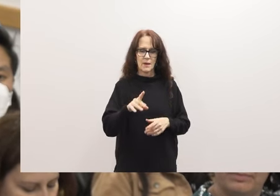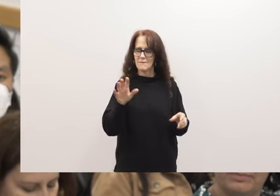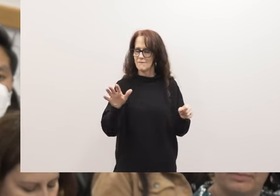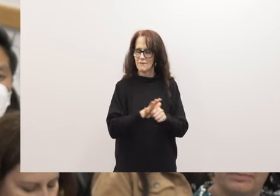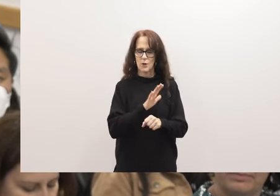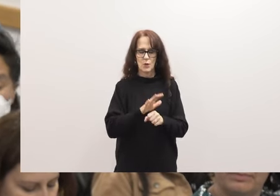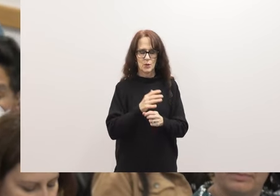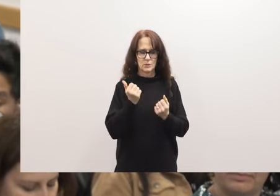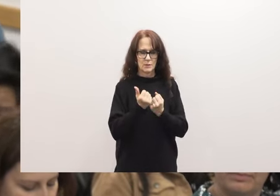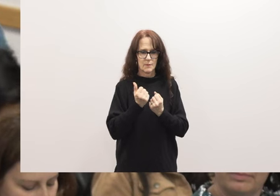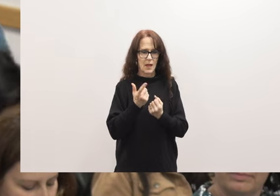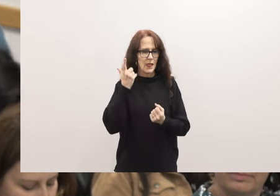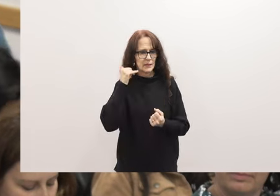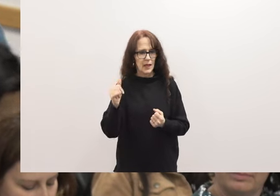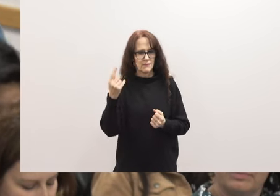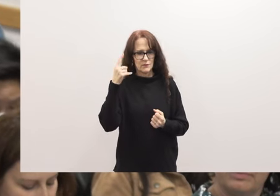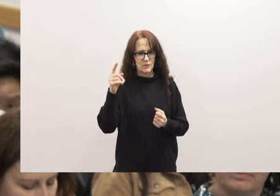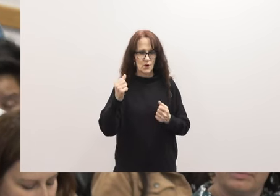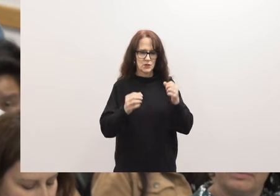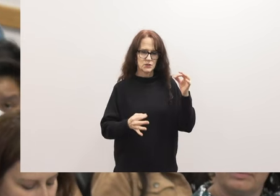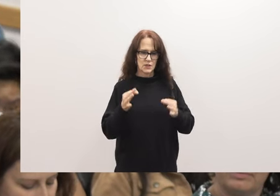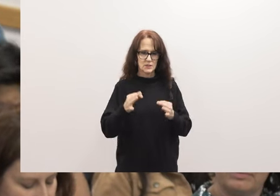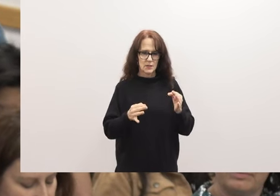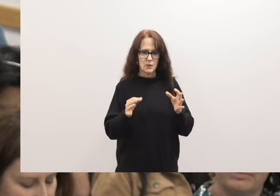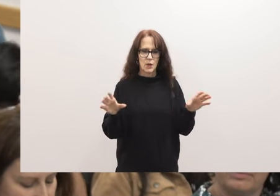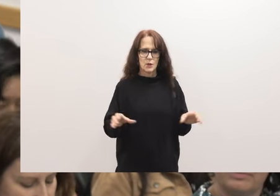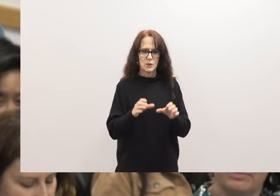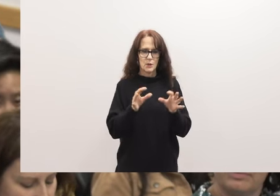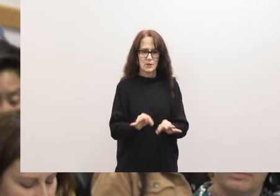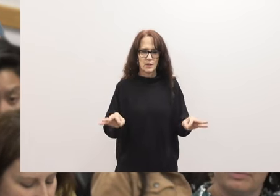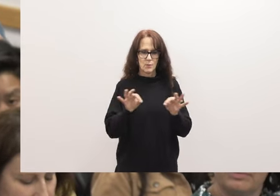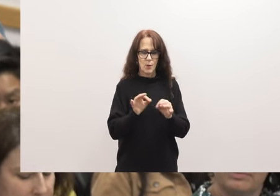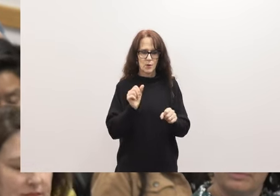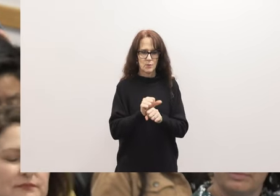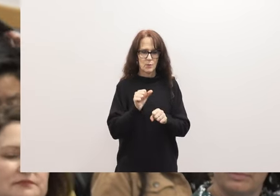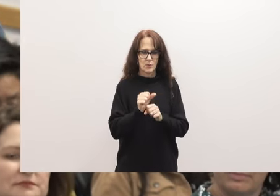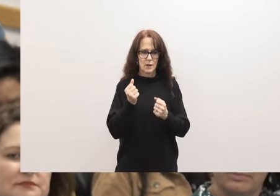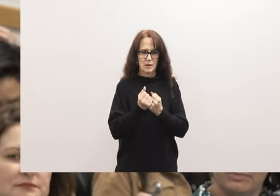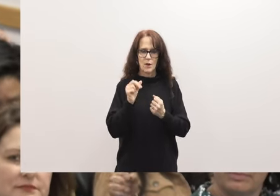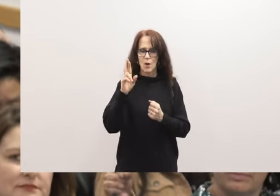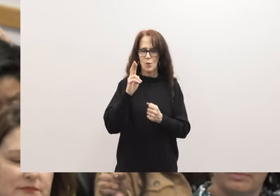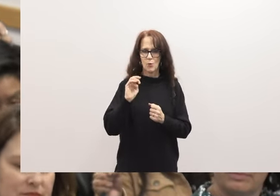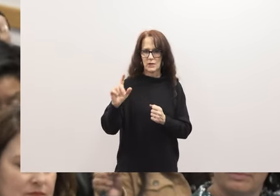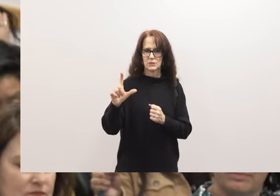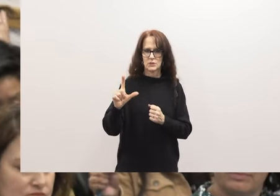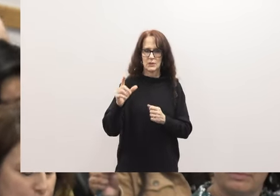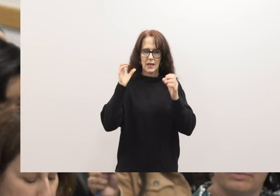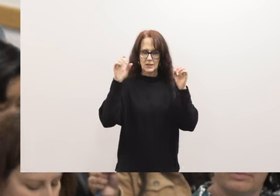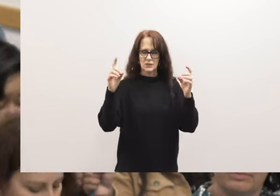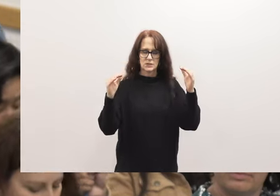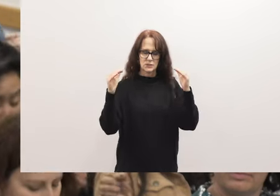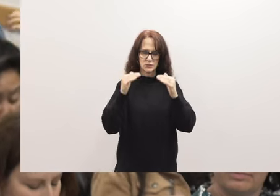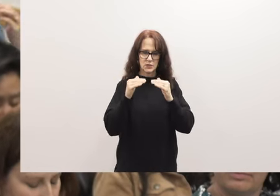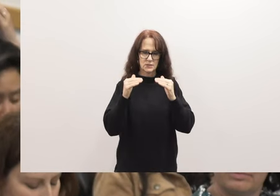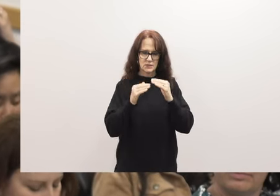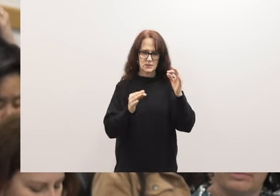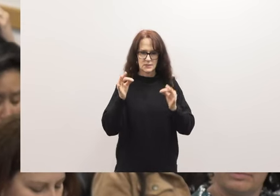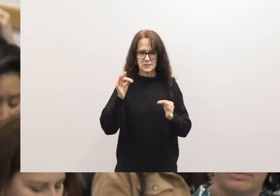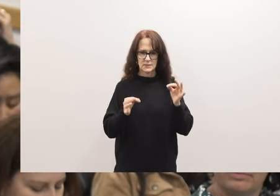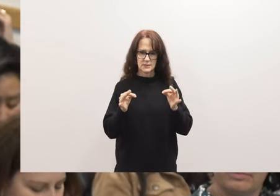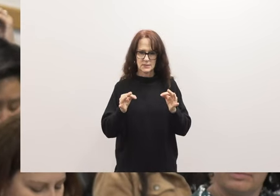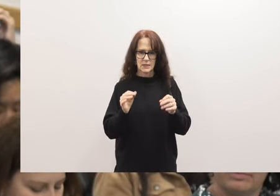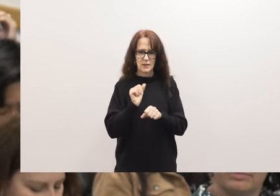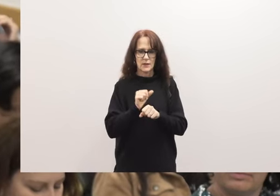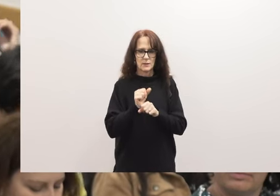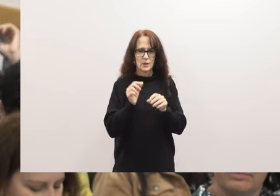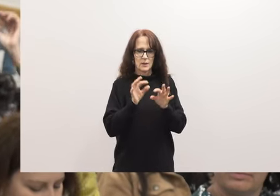of Californians for Justice, who is doing important work in advocating for racial and educational justice. This work is especially